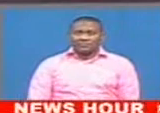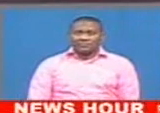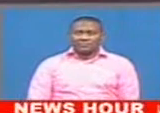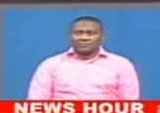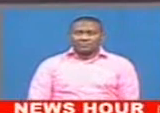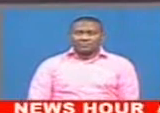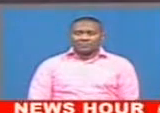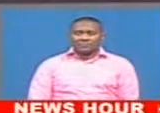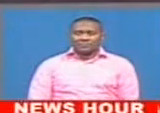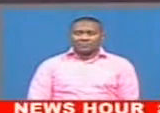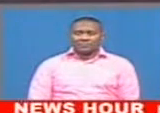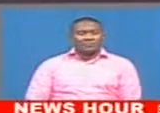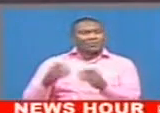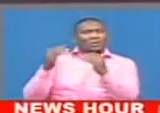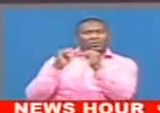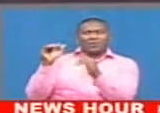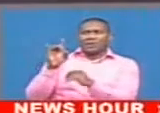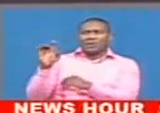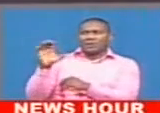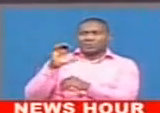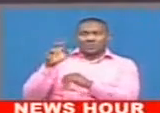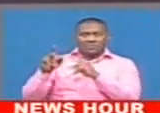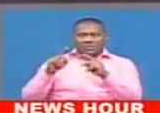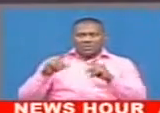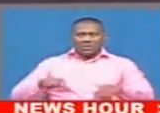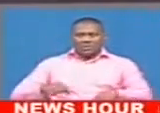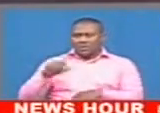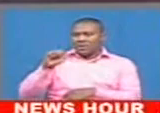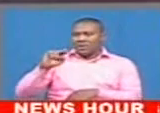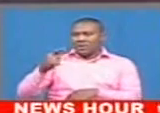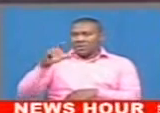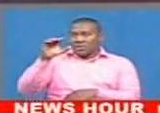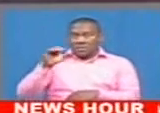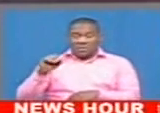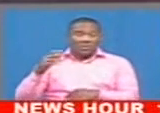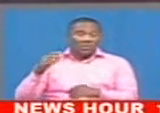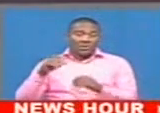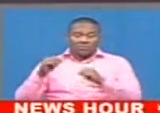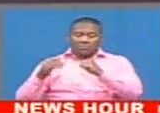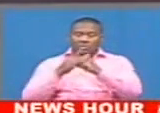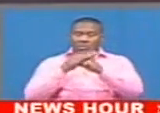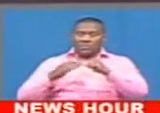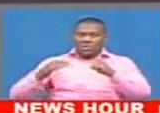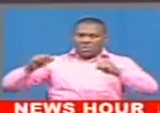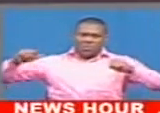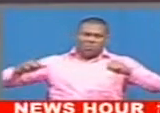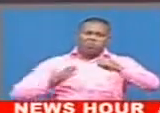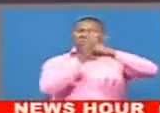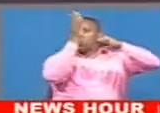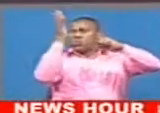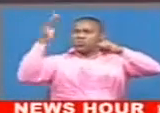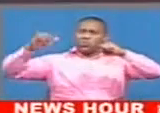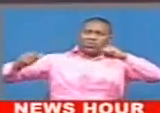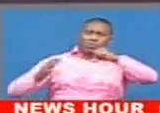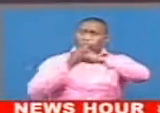More than 800 people at Anlo Beach, a coastal community in the Shama District of the Western Region, have been displaced by tidal waves. The residents